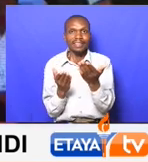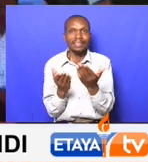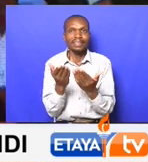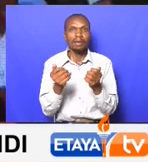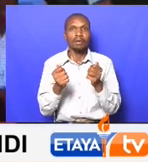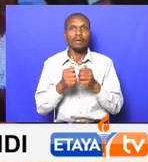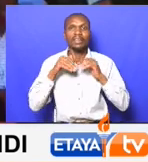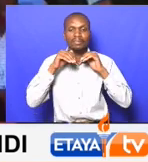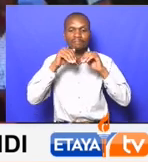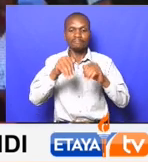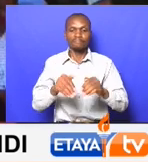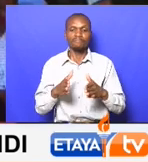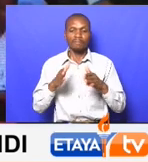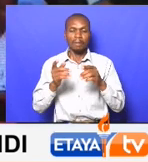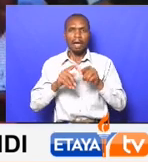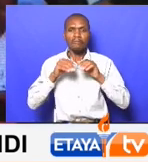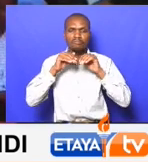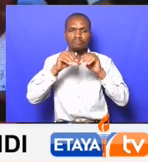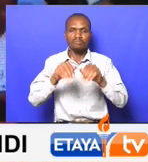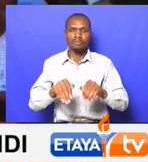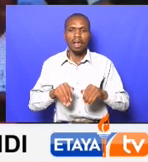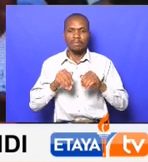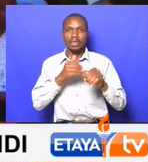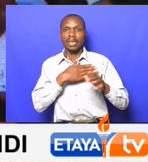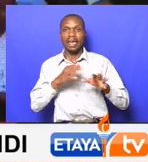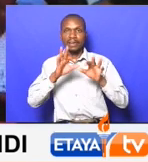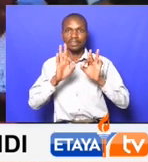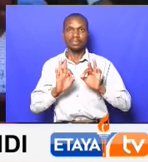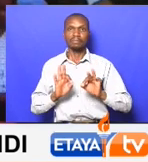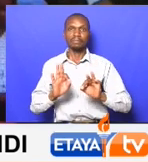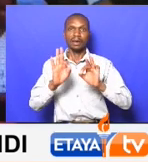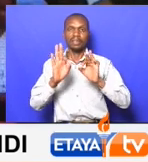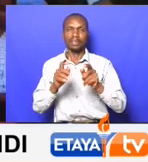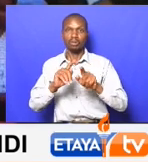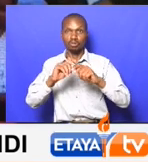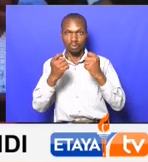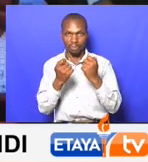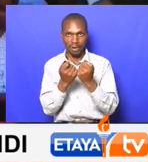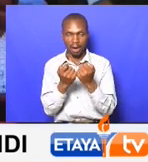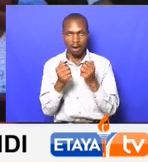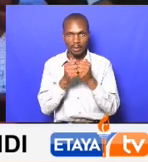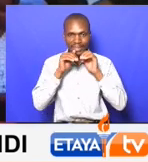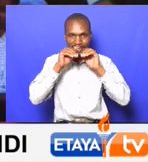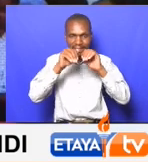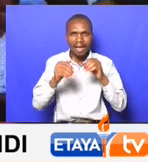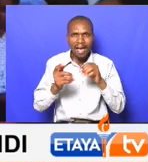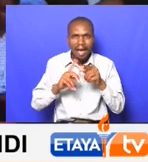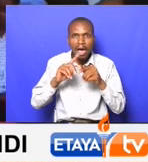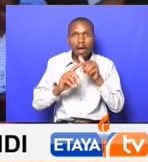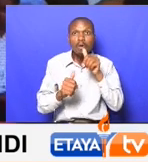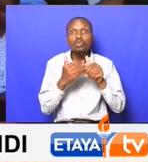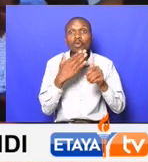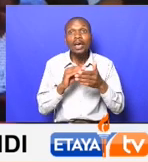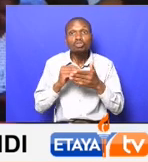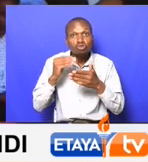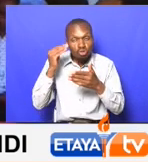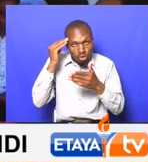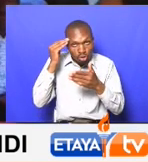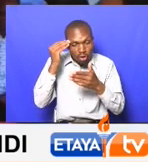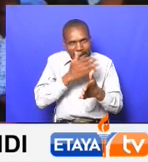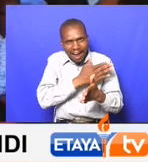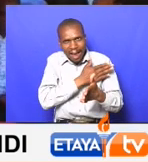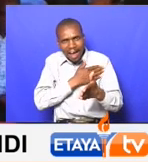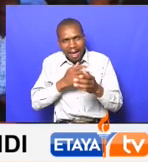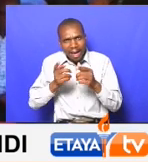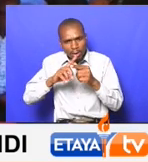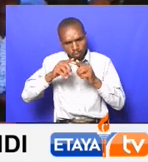farmers, farming and smart, climate smart agriculture requires knowledge. And